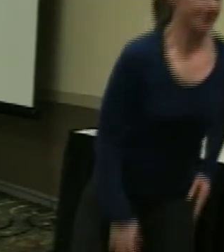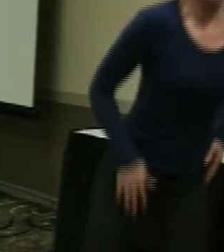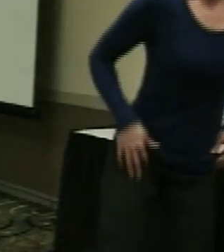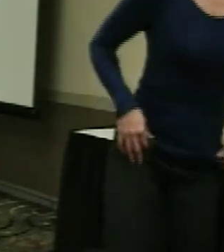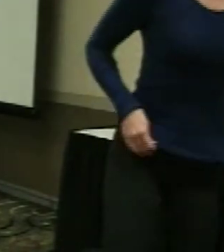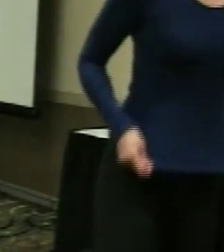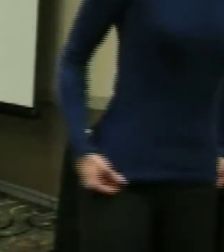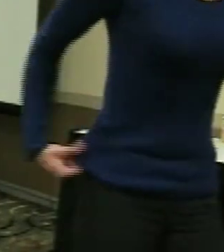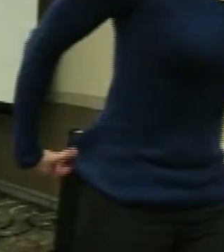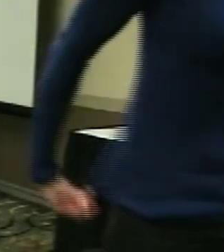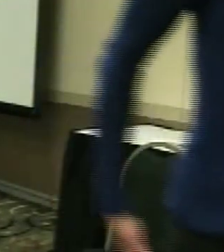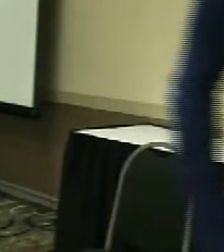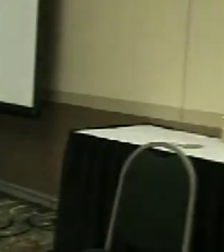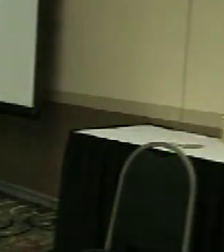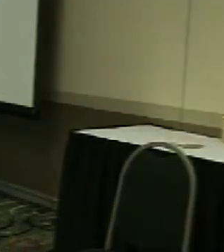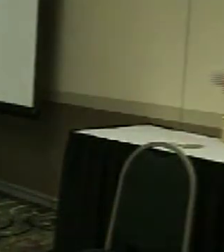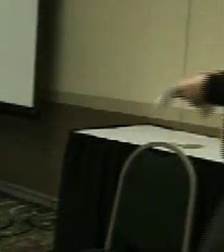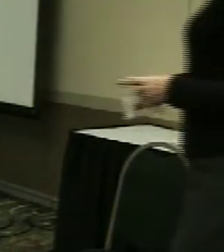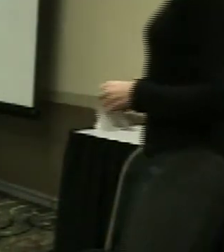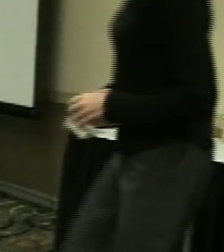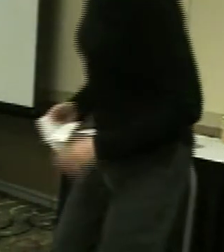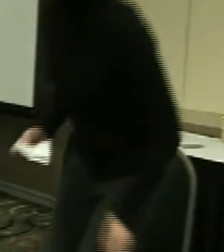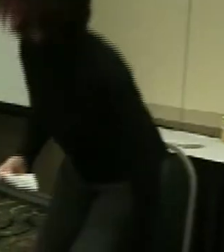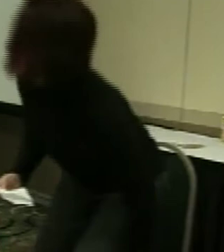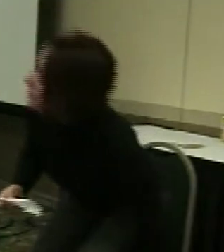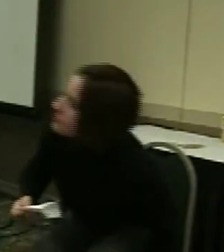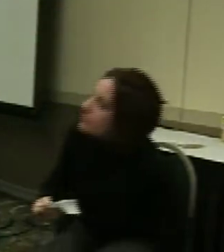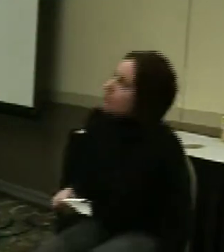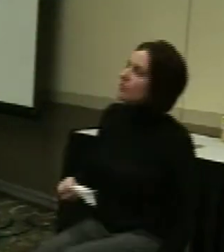you tell me. So put that needs to be there,